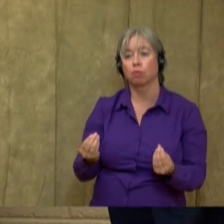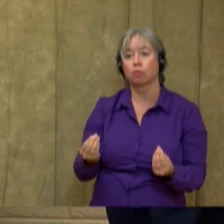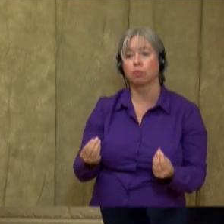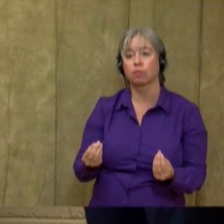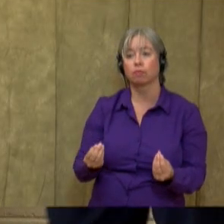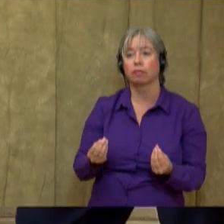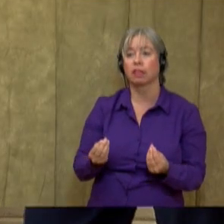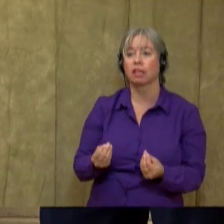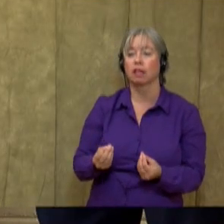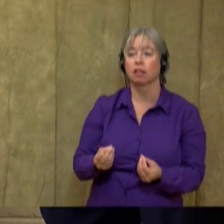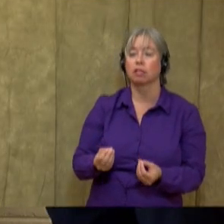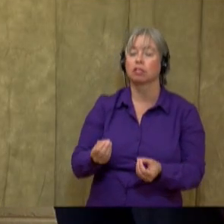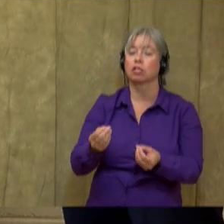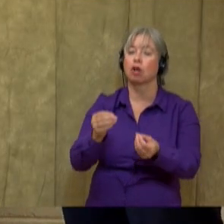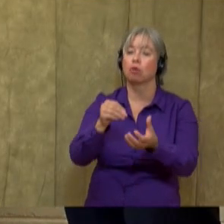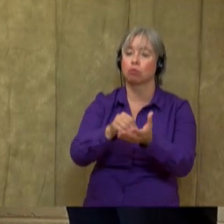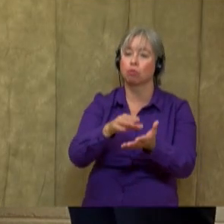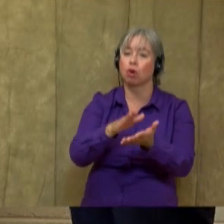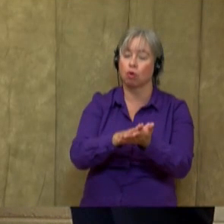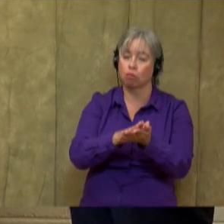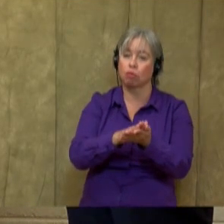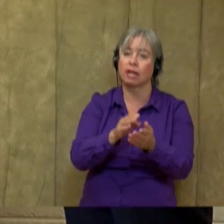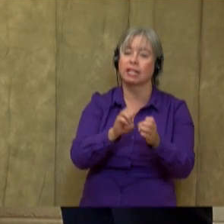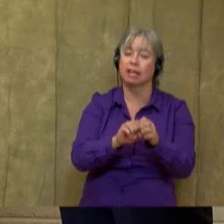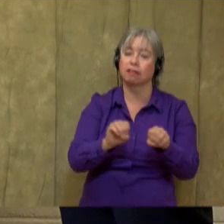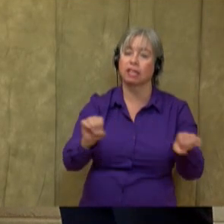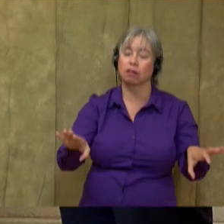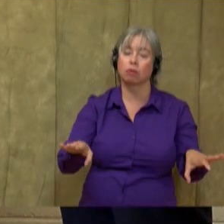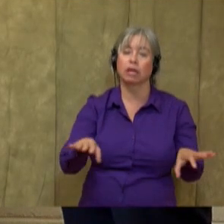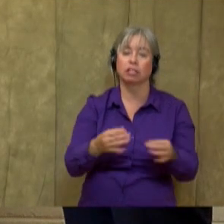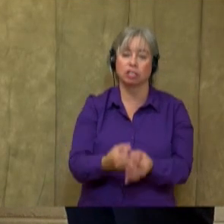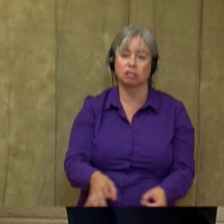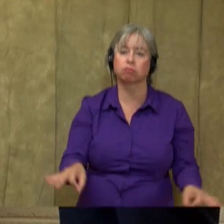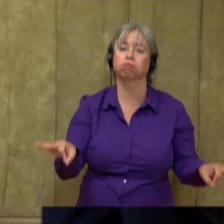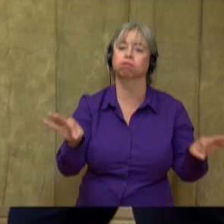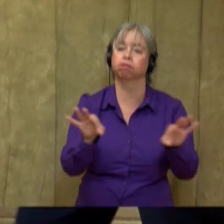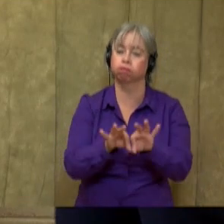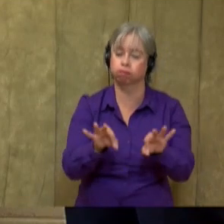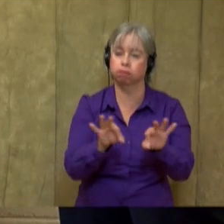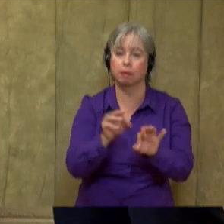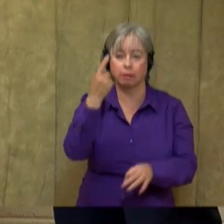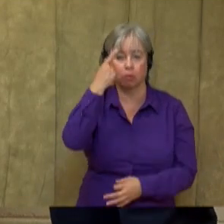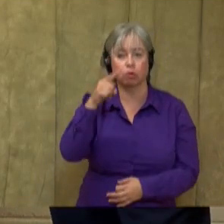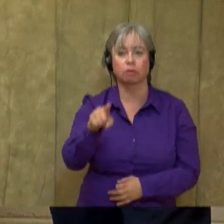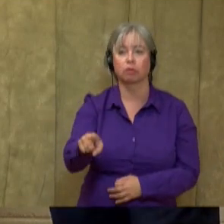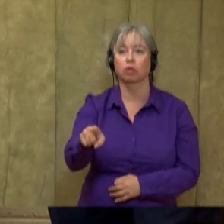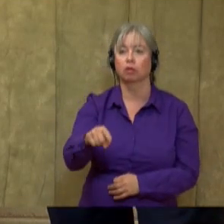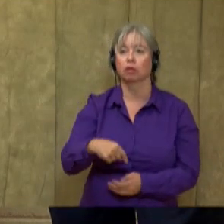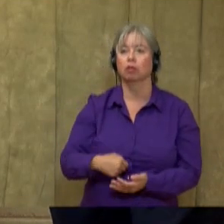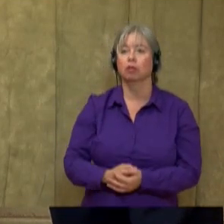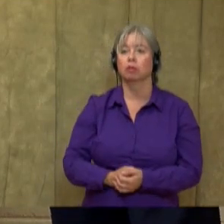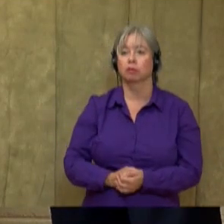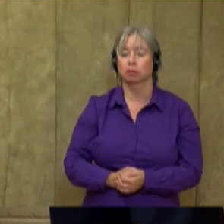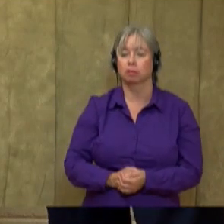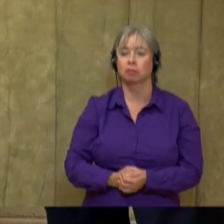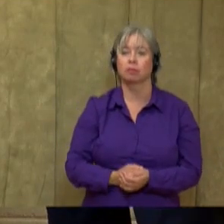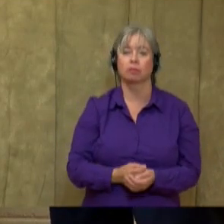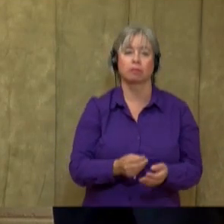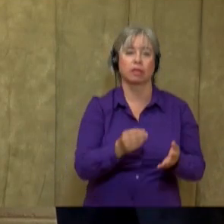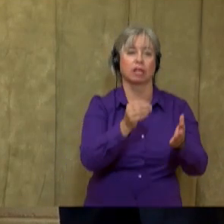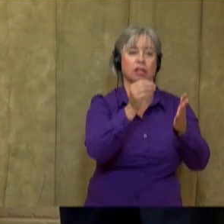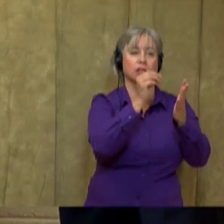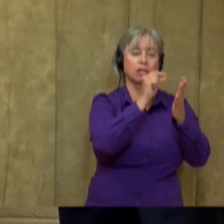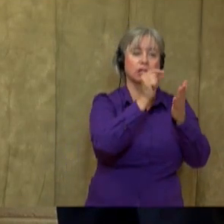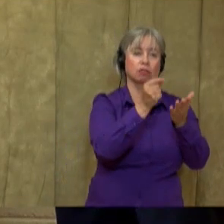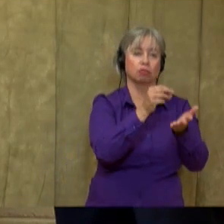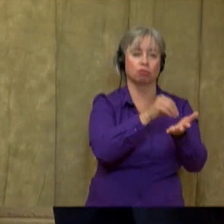would make sure you write down these equations somewhere handy. And then once you're done writing, I'm going to go